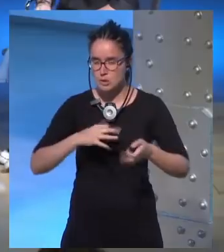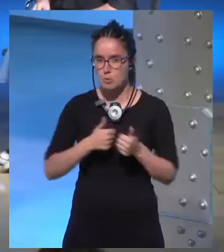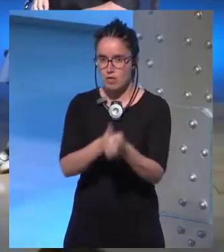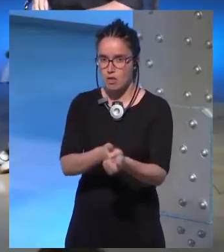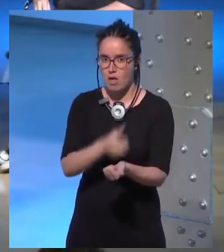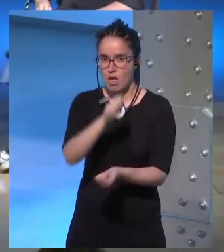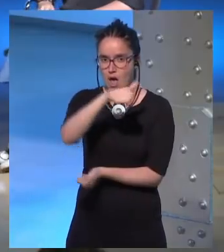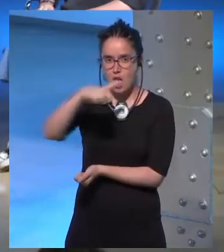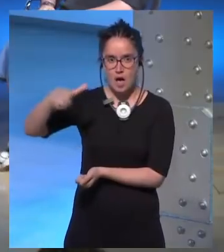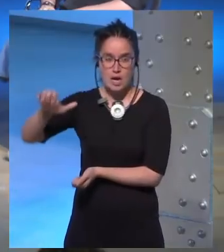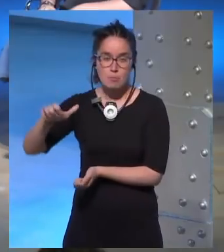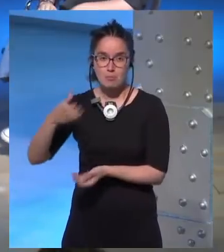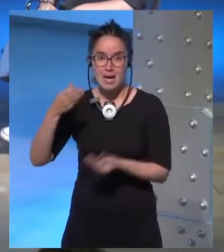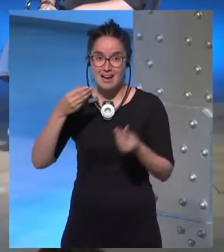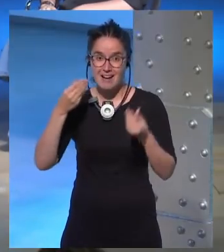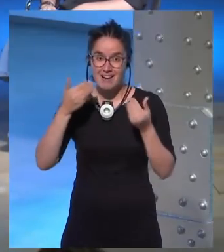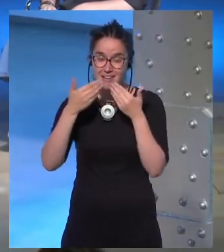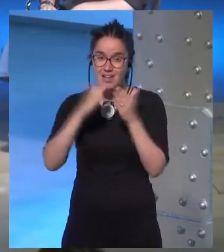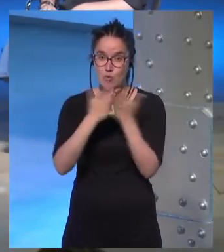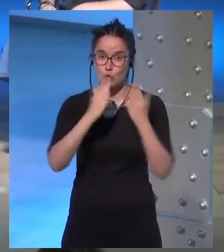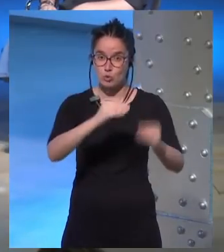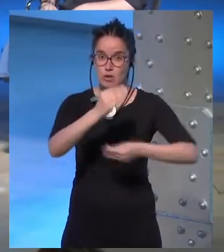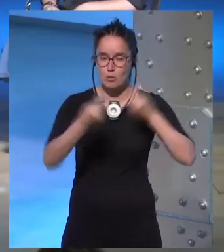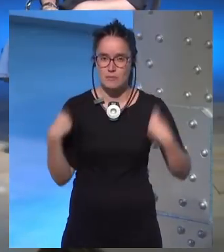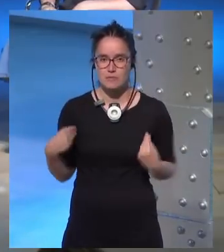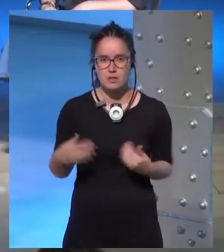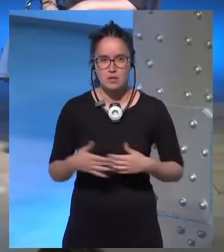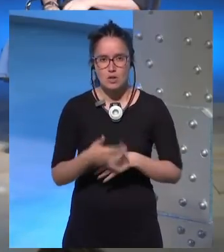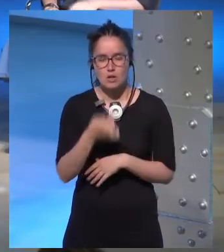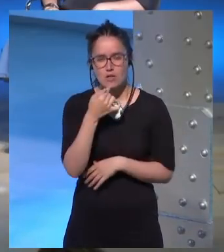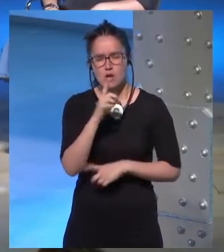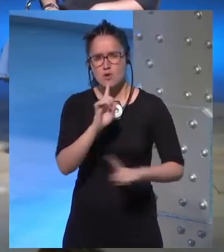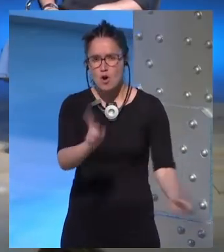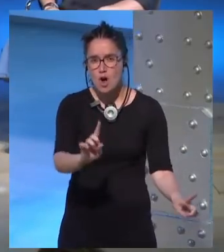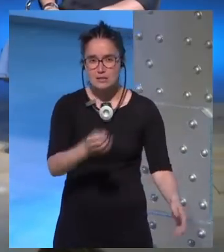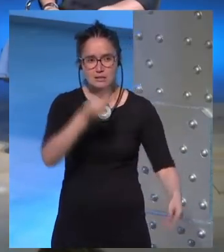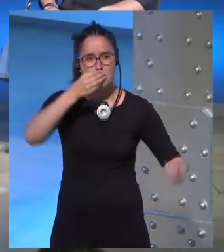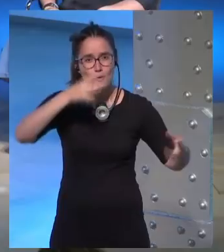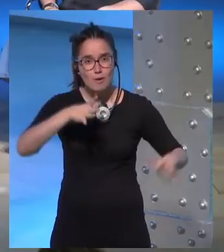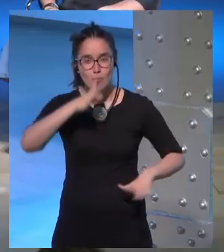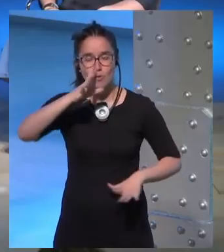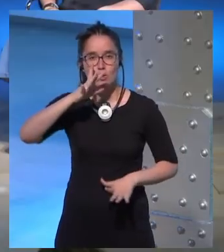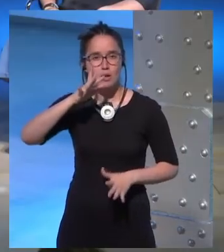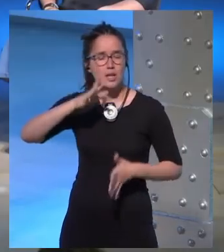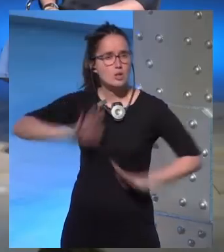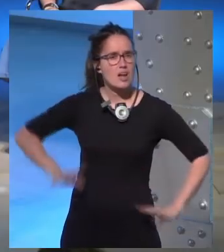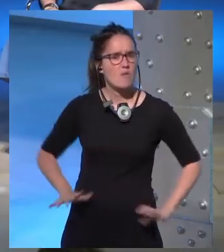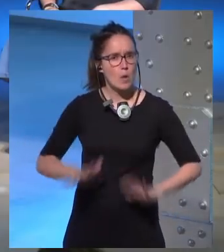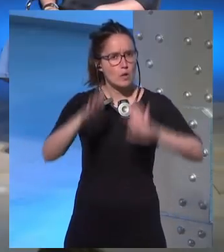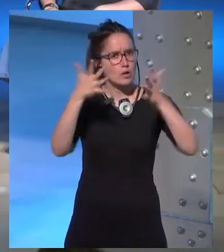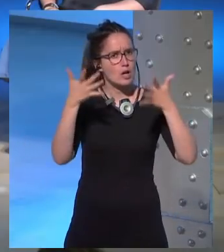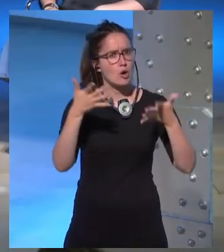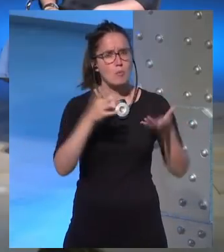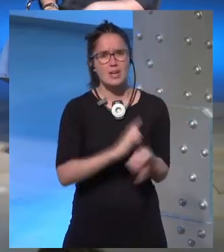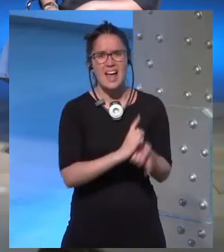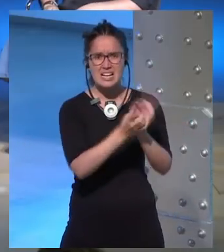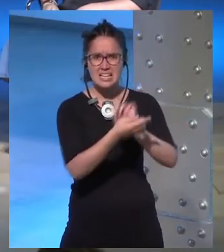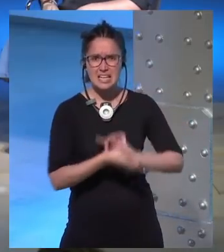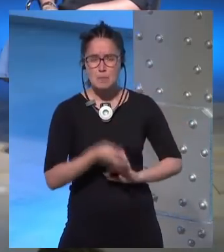I remember when people recommended books years ago saying, this one's really good because it's